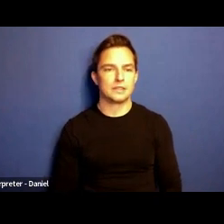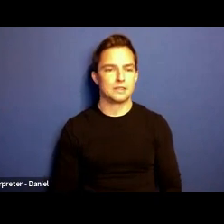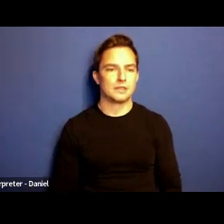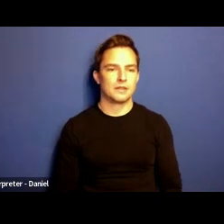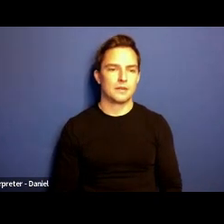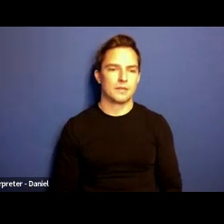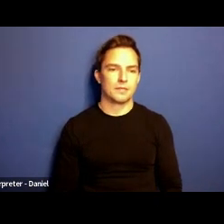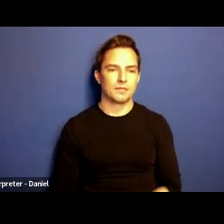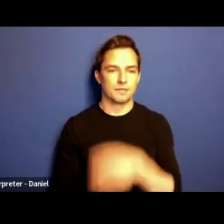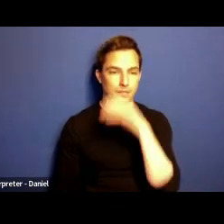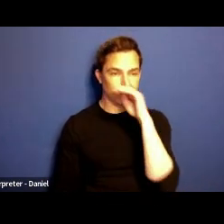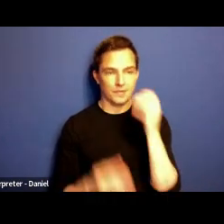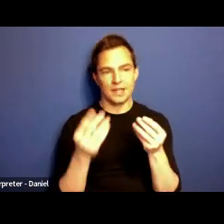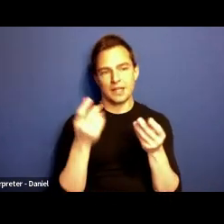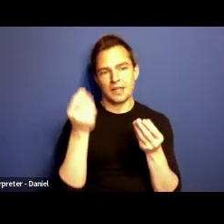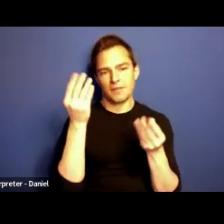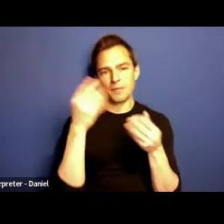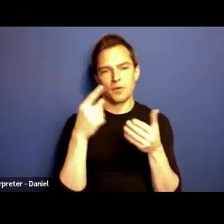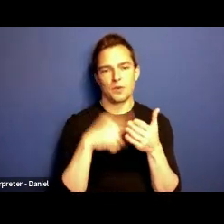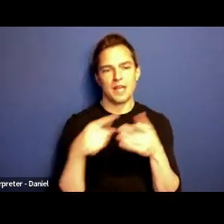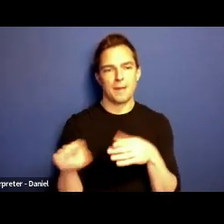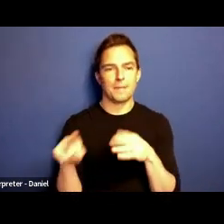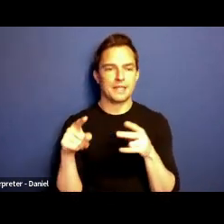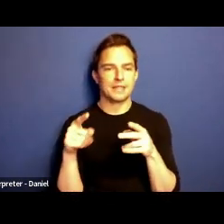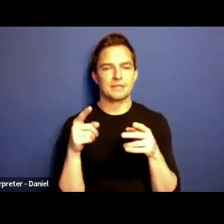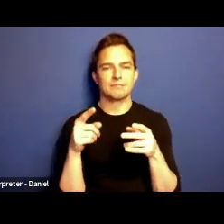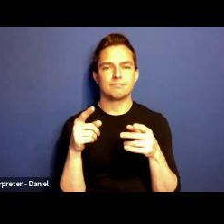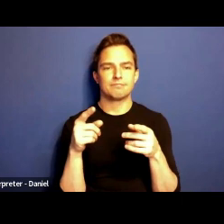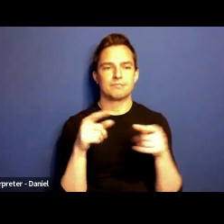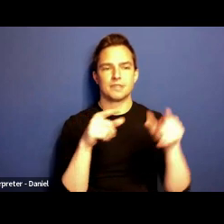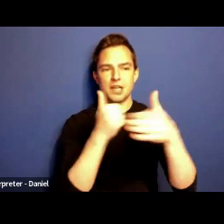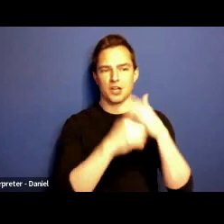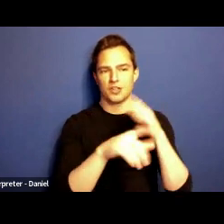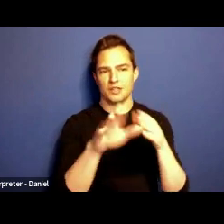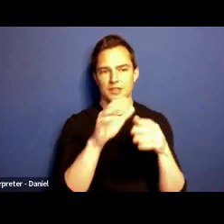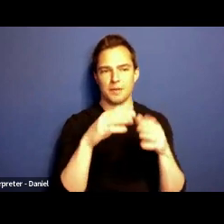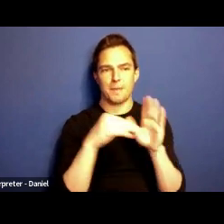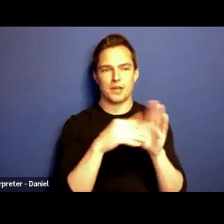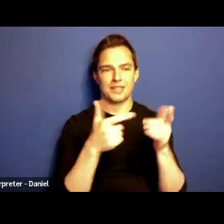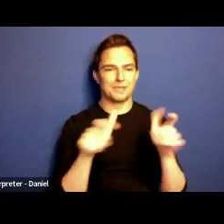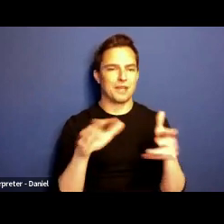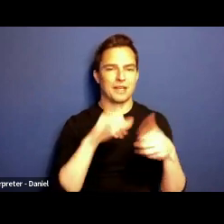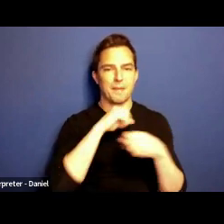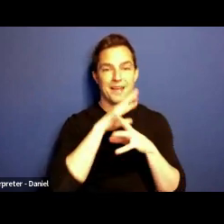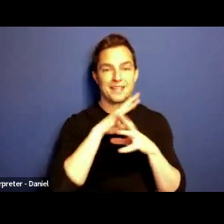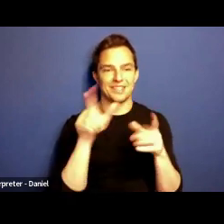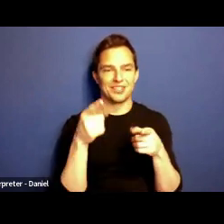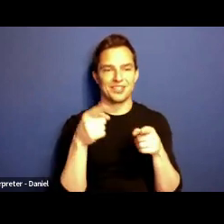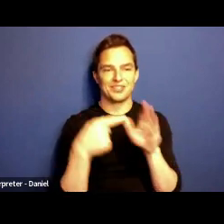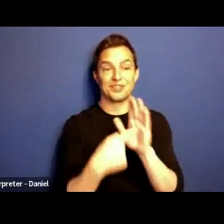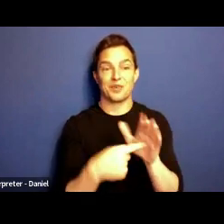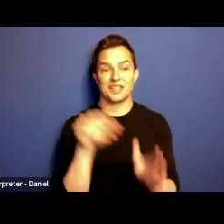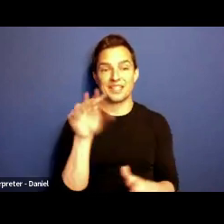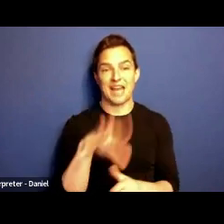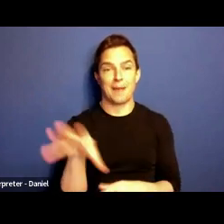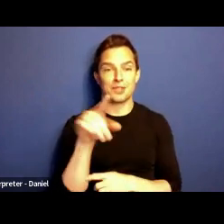Just a little bit of information about what's happening under the hood. The model is big and messy. I'm just showing a snapshot of it over on the